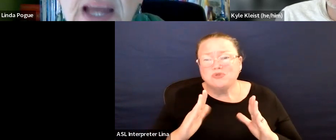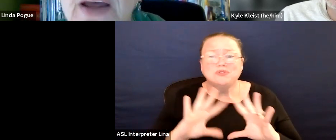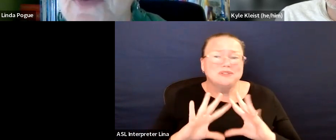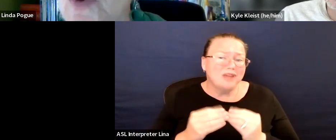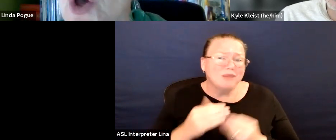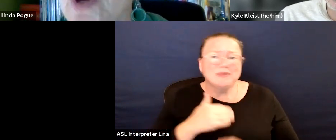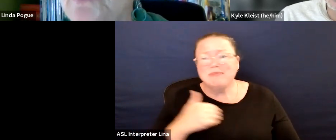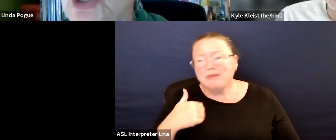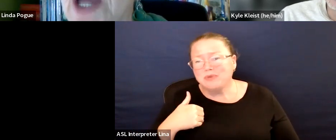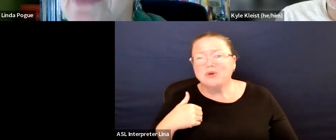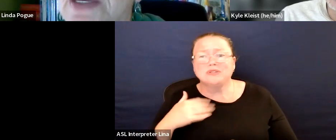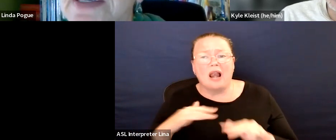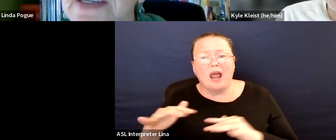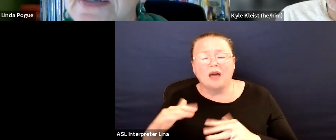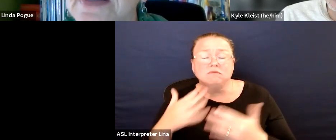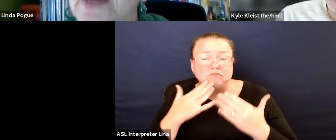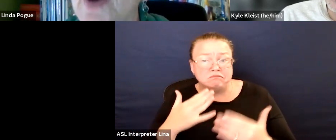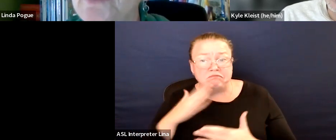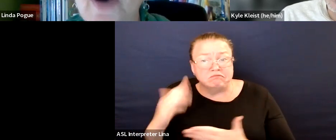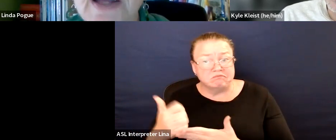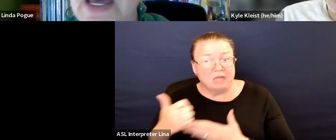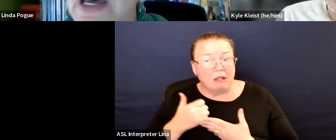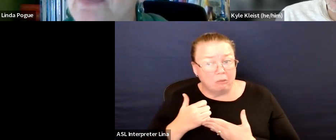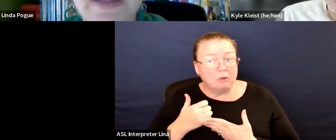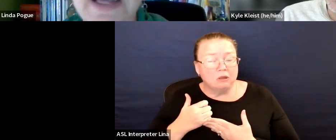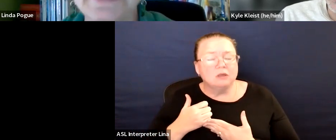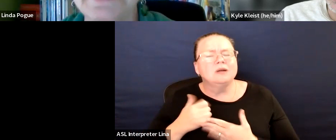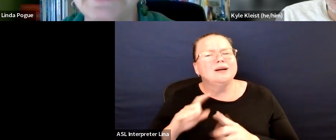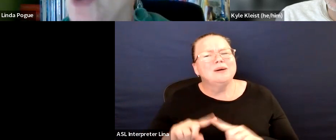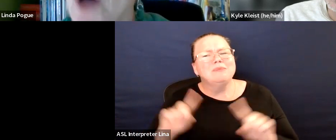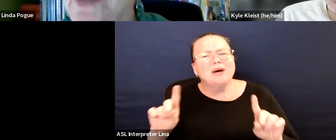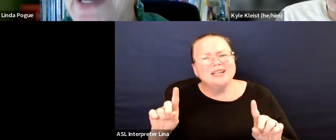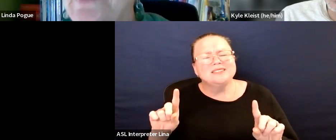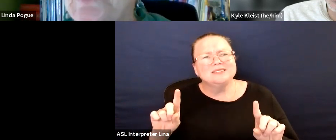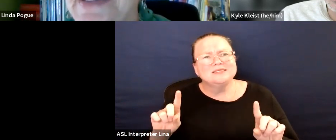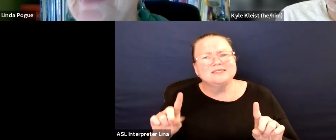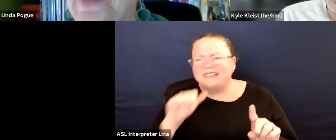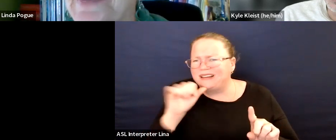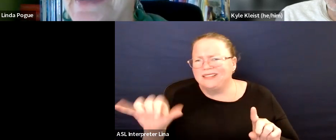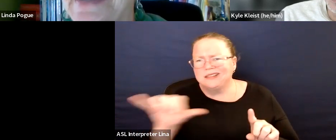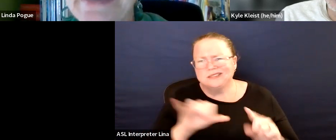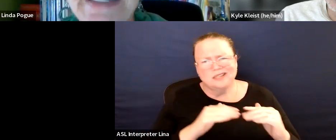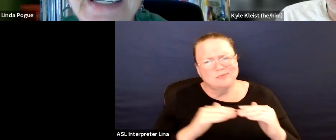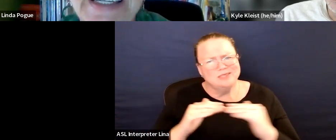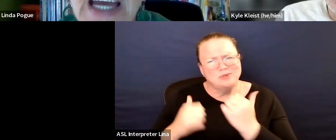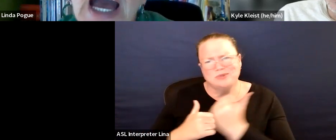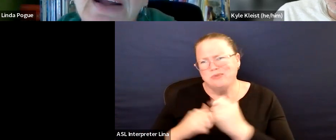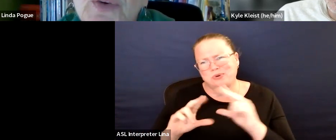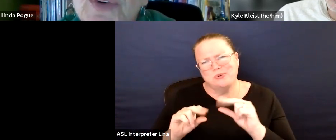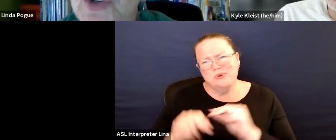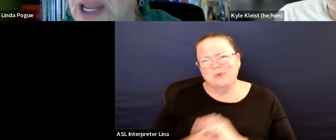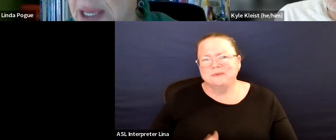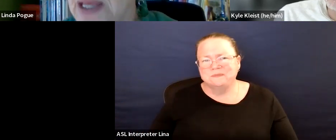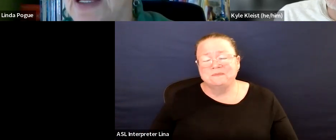family members in our life, and we appreciate the assistance that they might provide, but that's not the same as peer support.